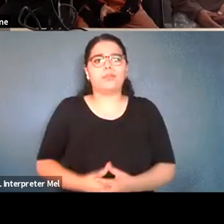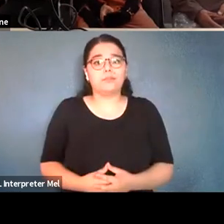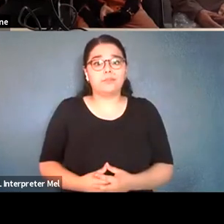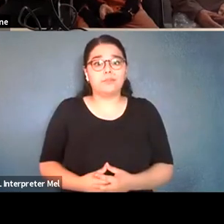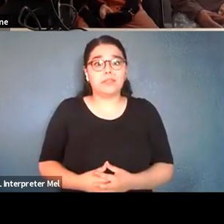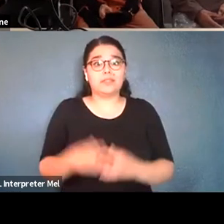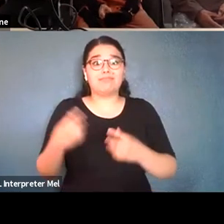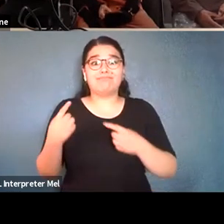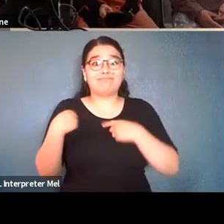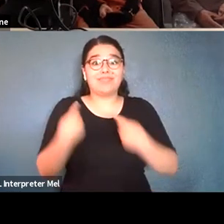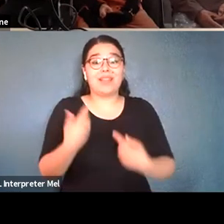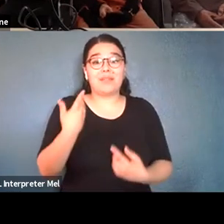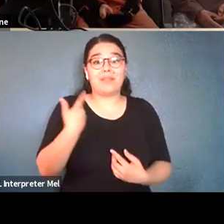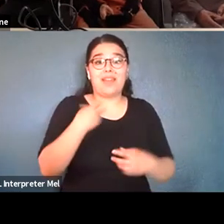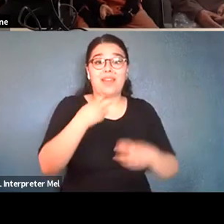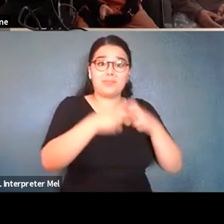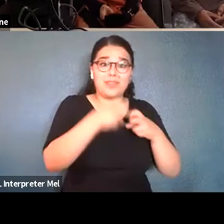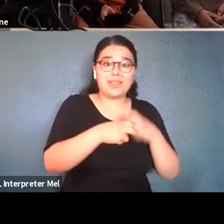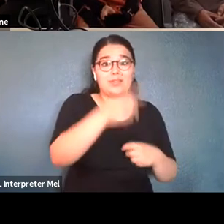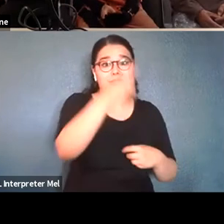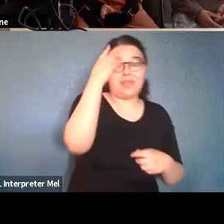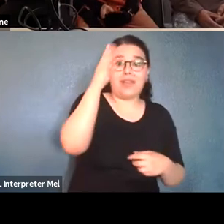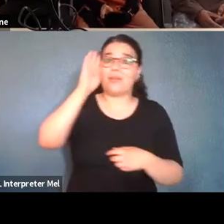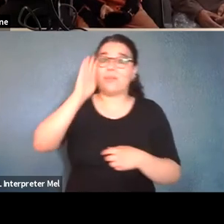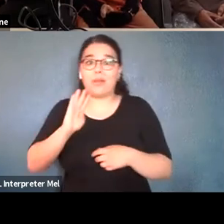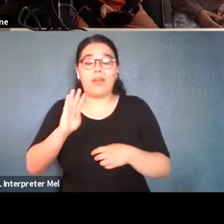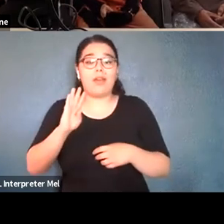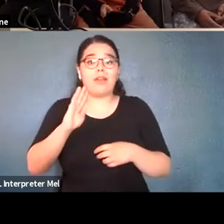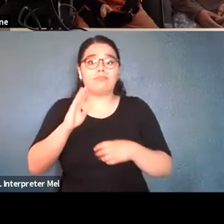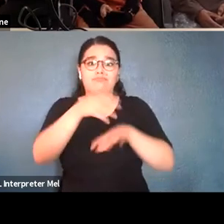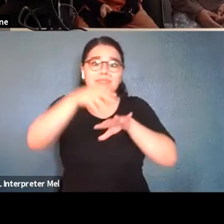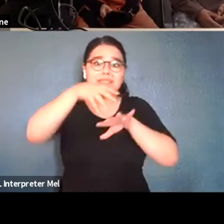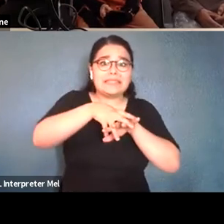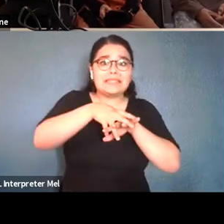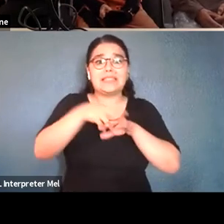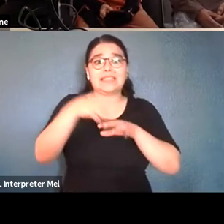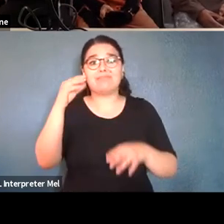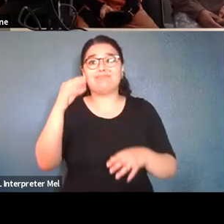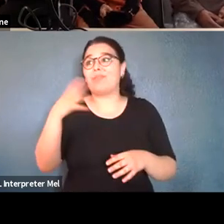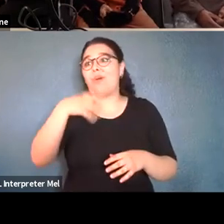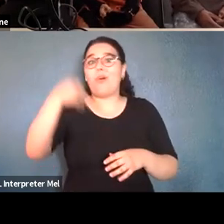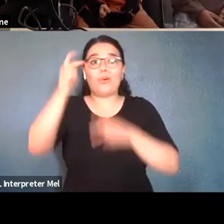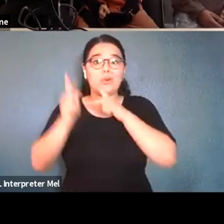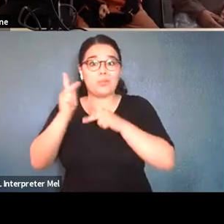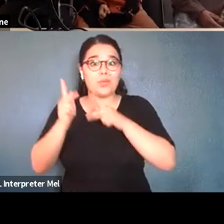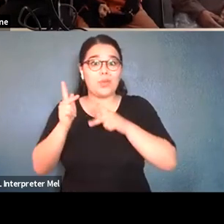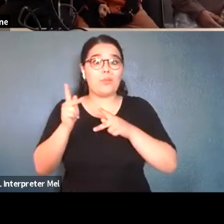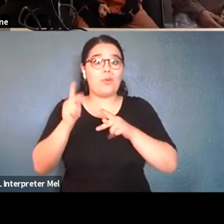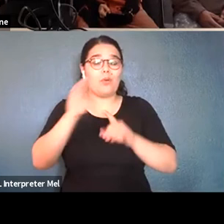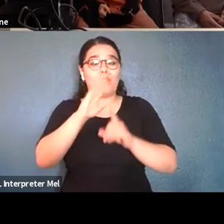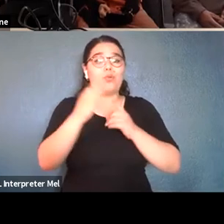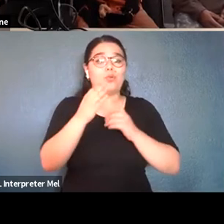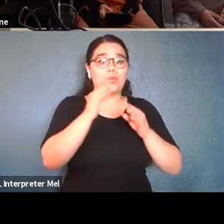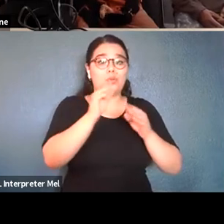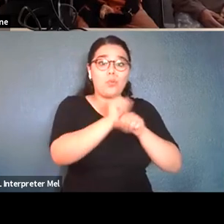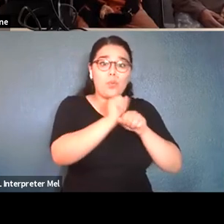unhoused, disabled, Black, Brown, Indigenous, elder, and youth leaders, artists, and cultural workers of Poor Magazine, Prensa